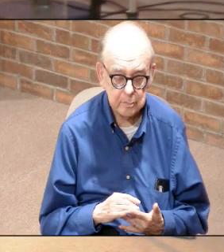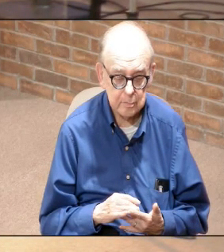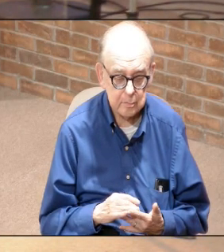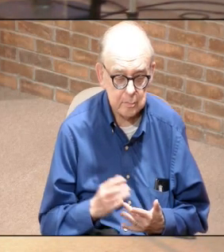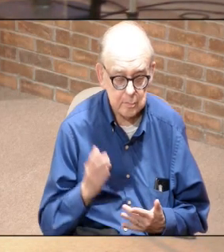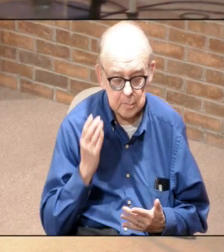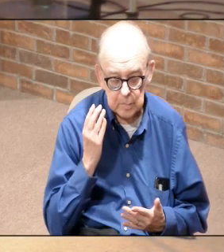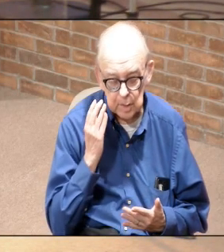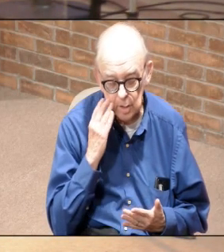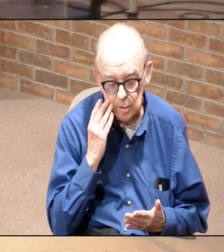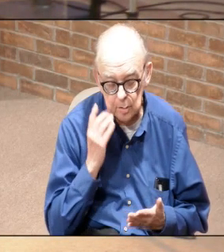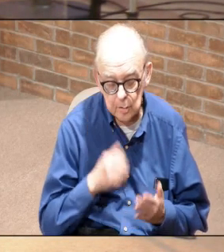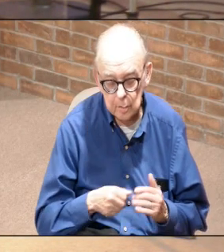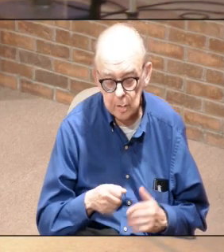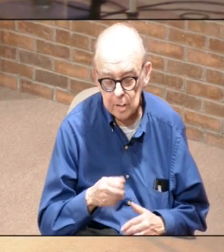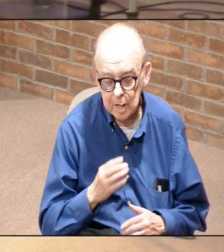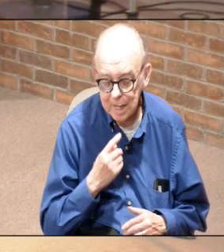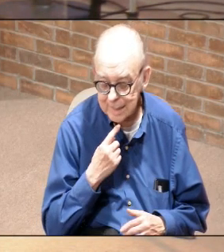You know what he sees?